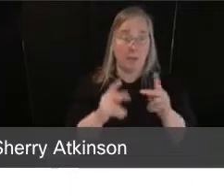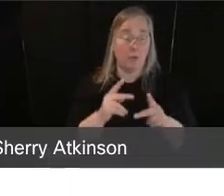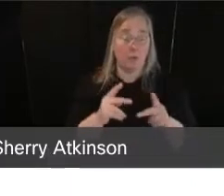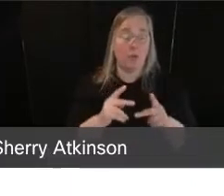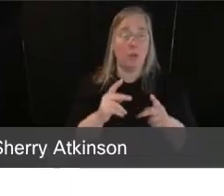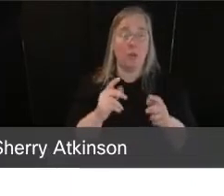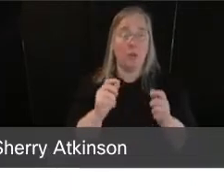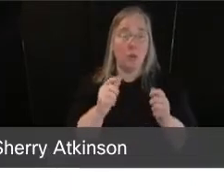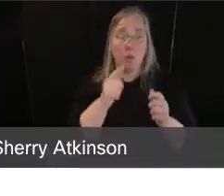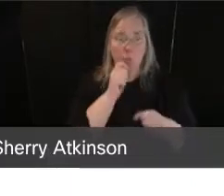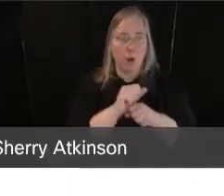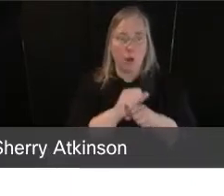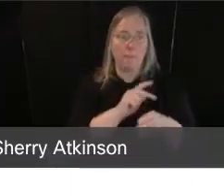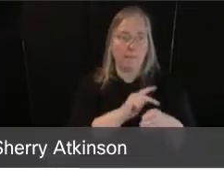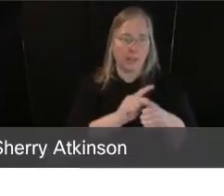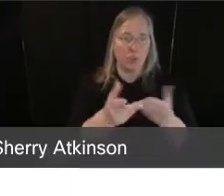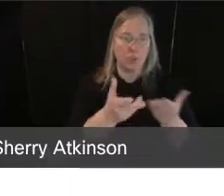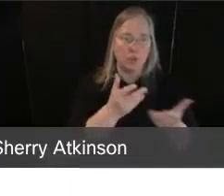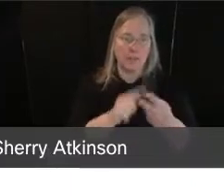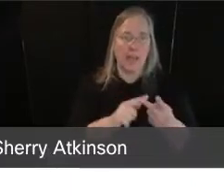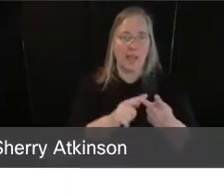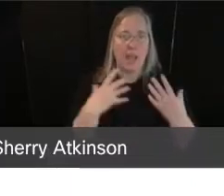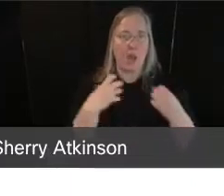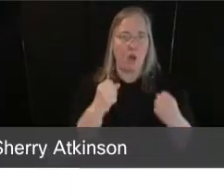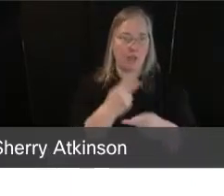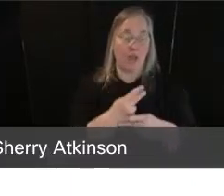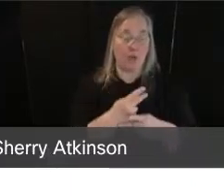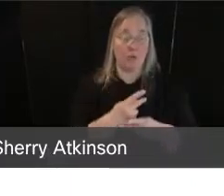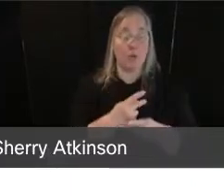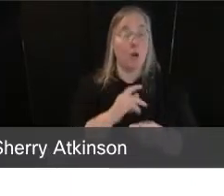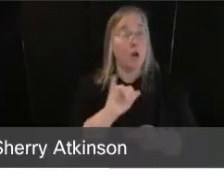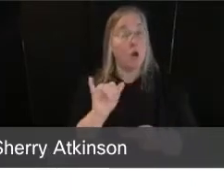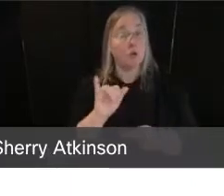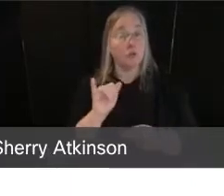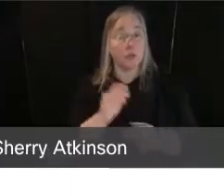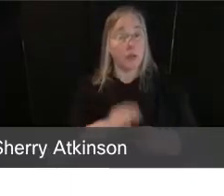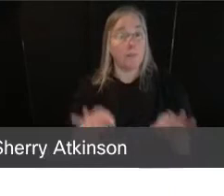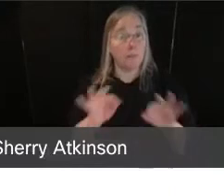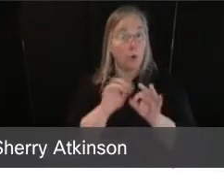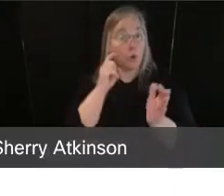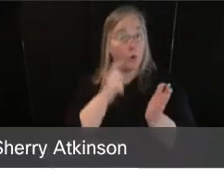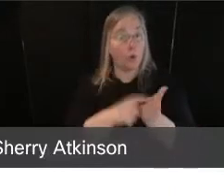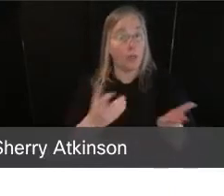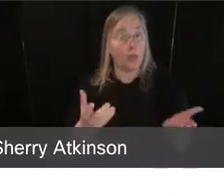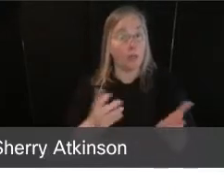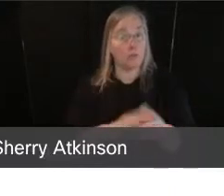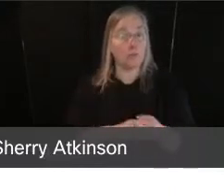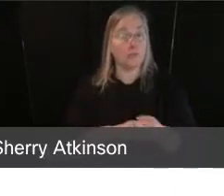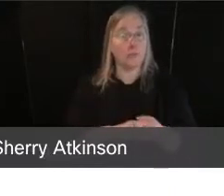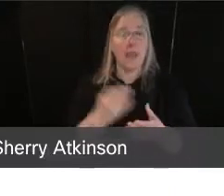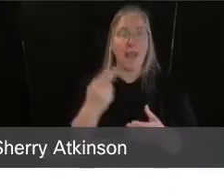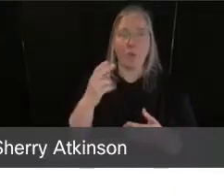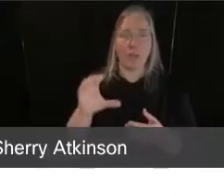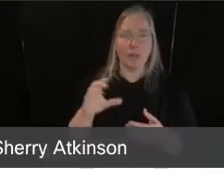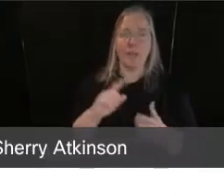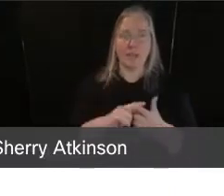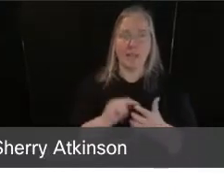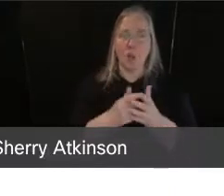healthcare. Now, what's also important to note here is that Howard County is a growing employment